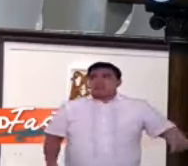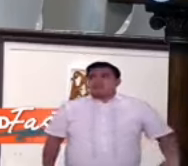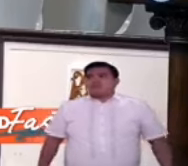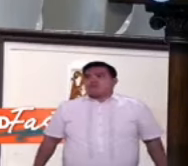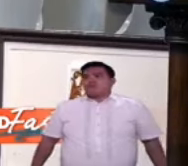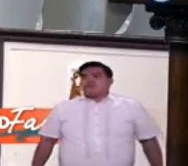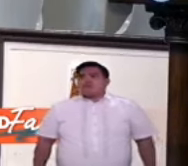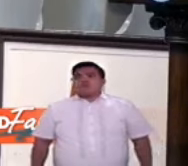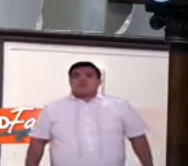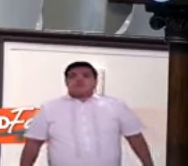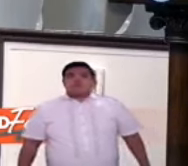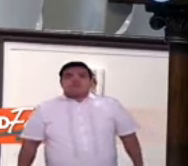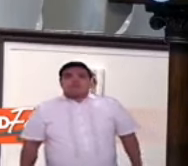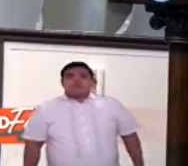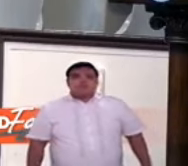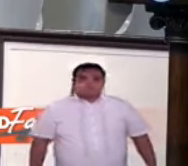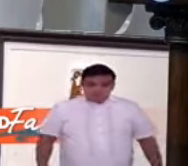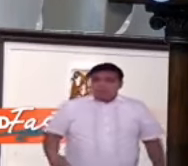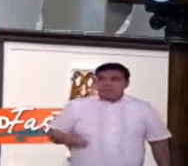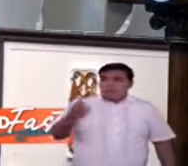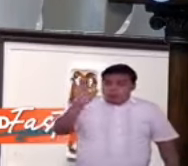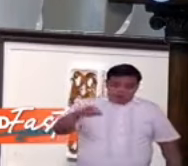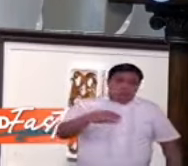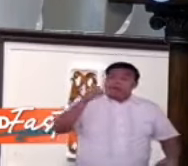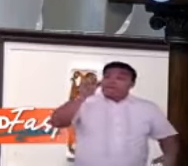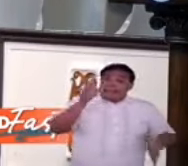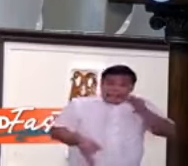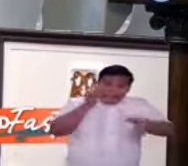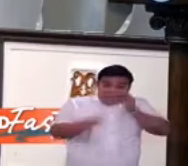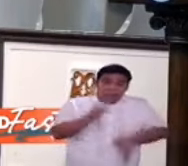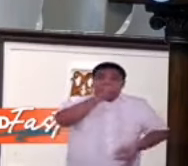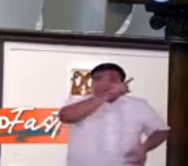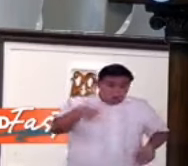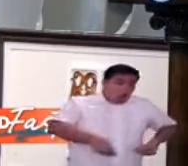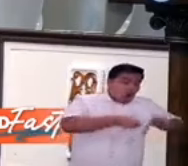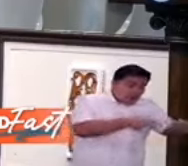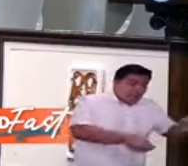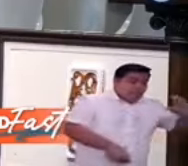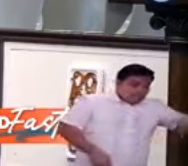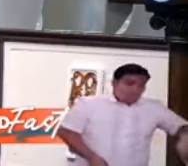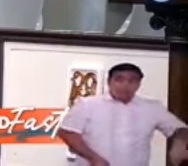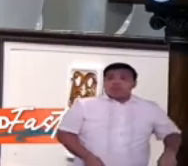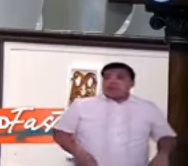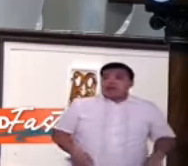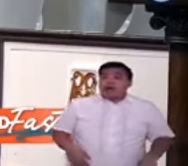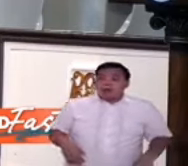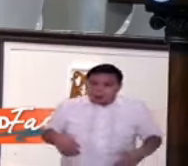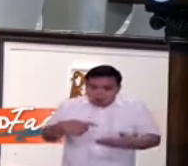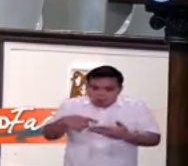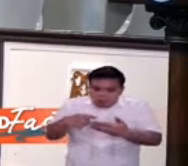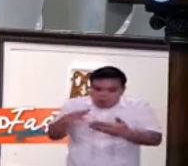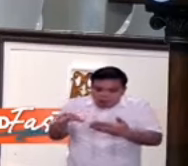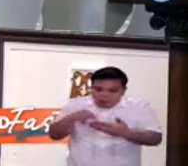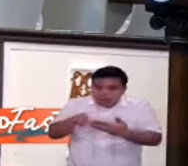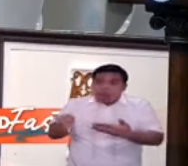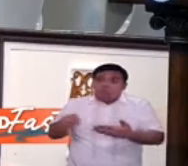proud. You can never. Why do I say that? Pastor, do I have to be humble? No, you cannot accept Christ if you are